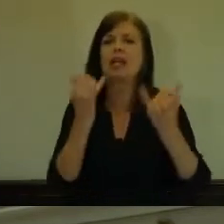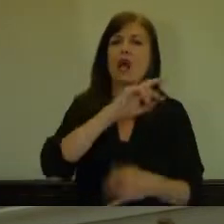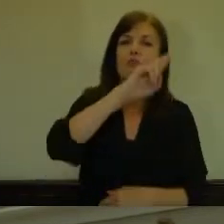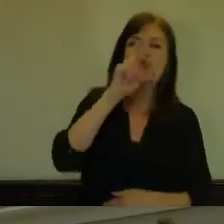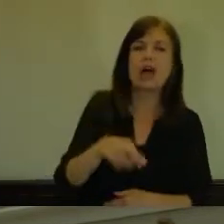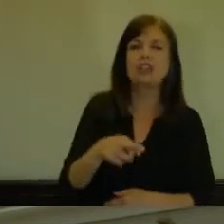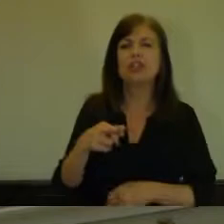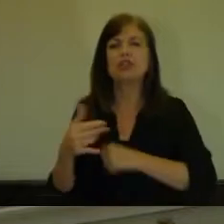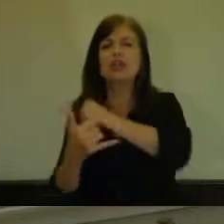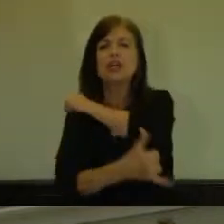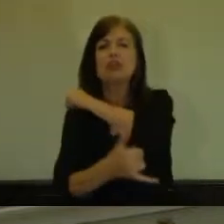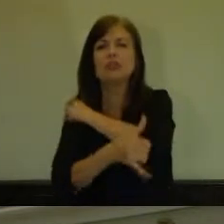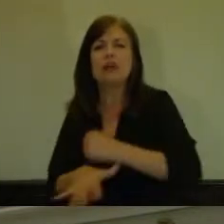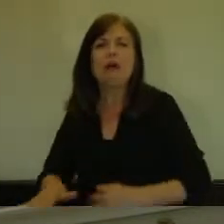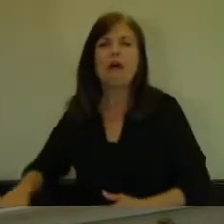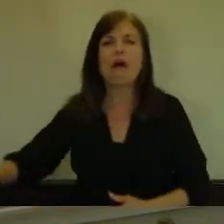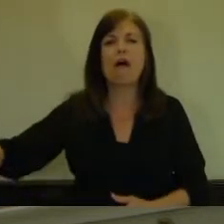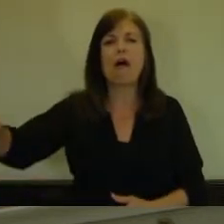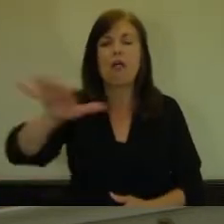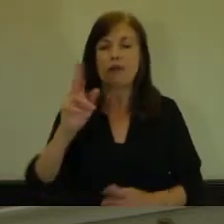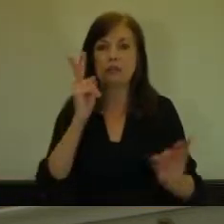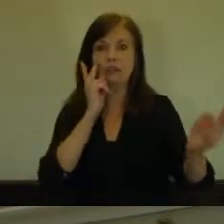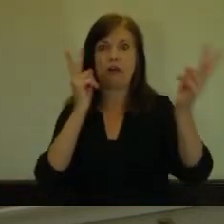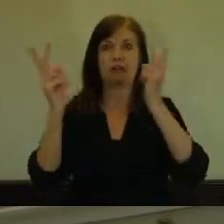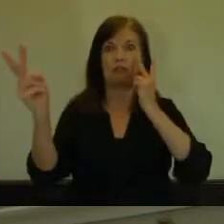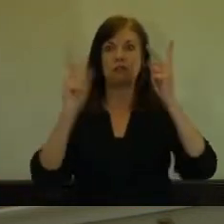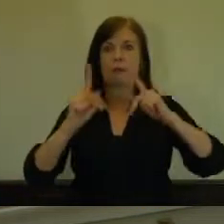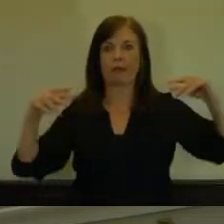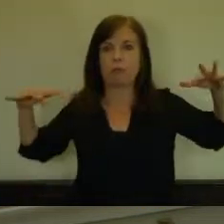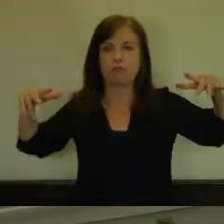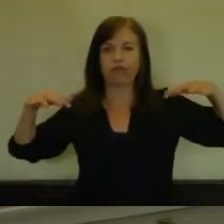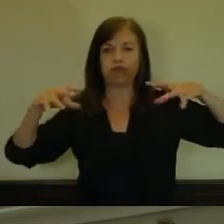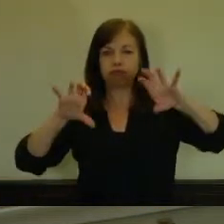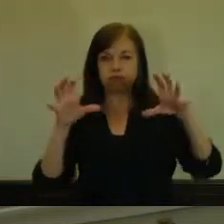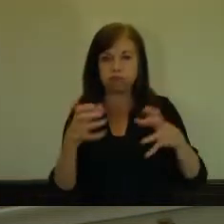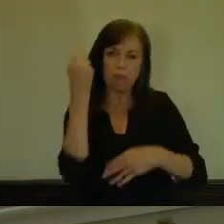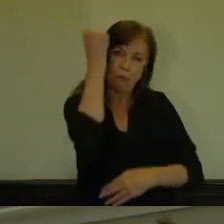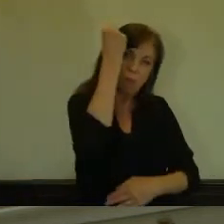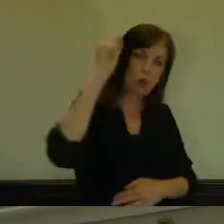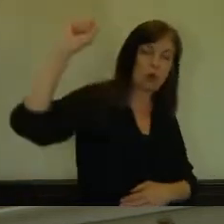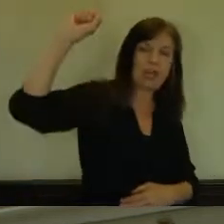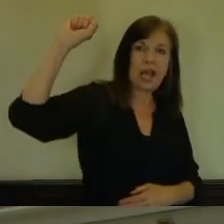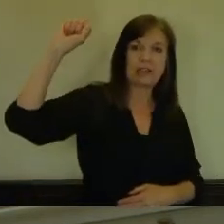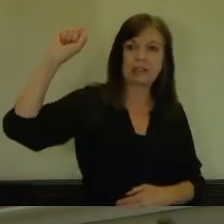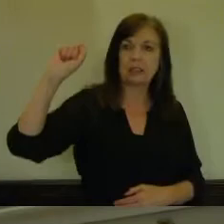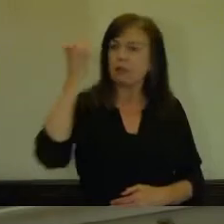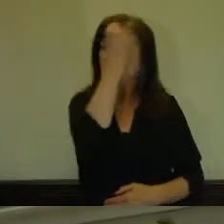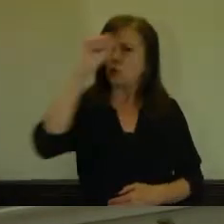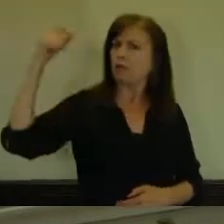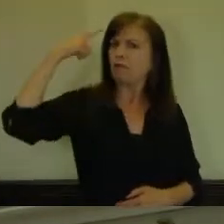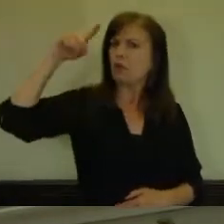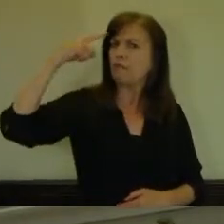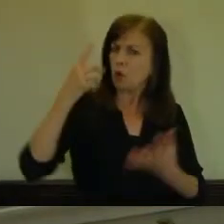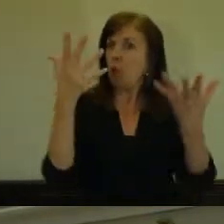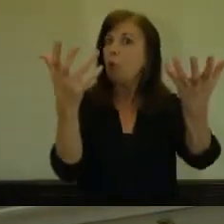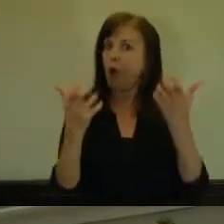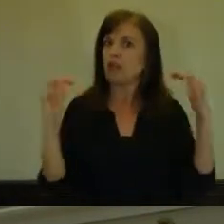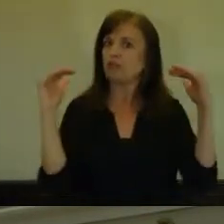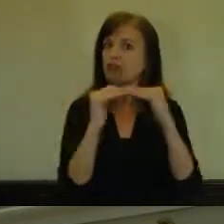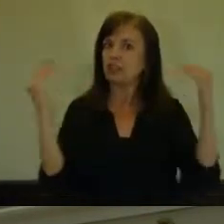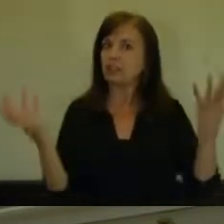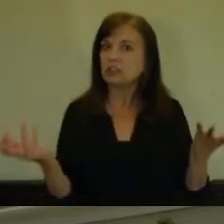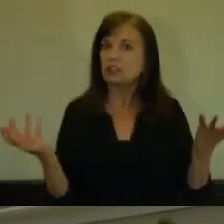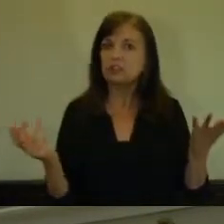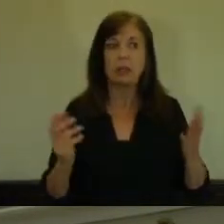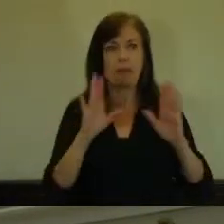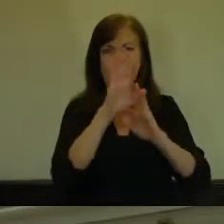have been thrust in and we've seen these massive protests. for calling for justice. People